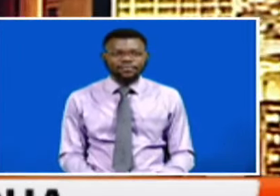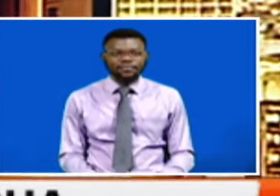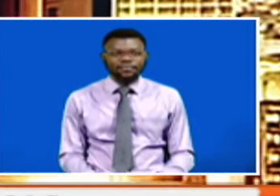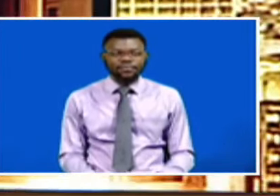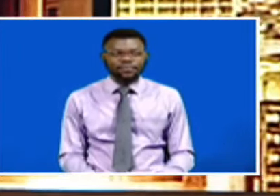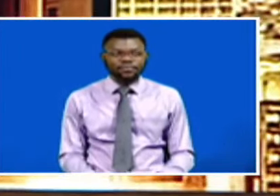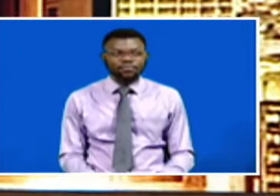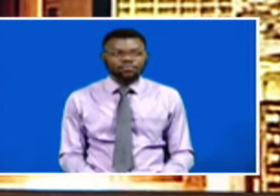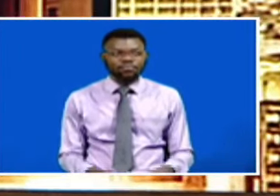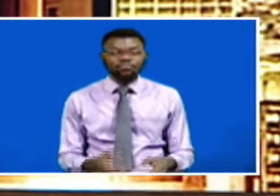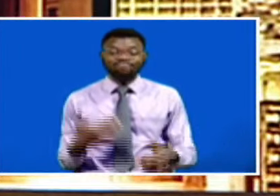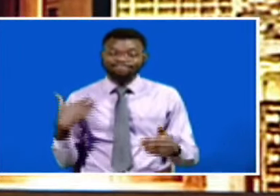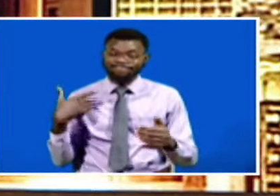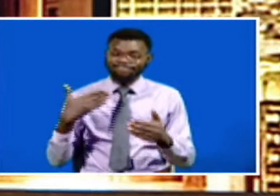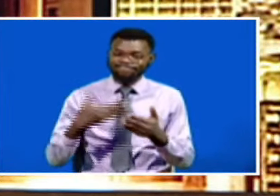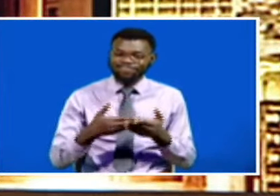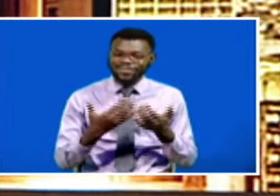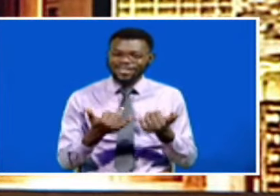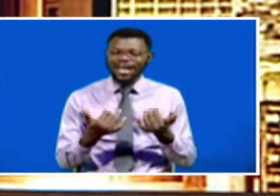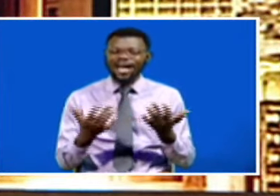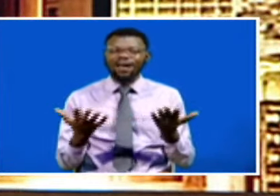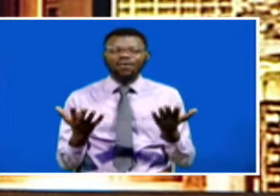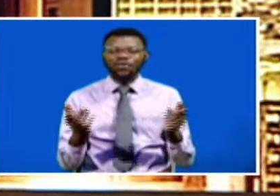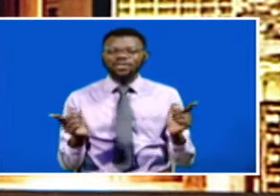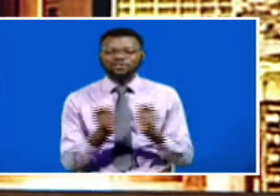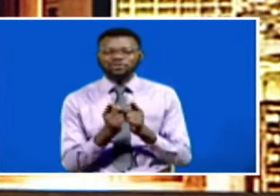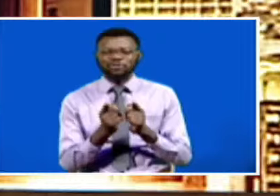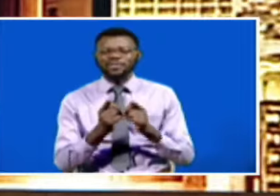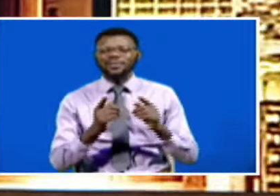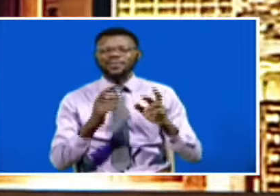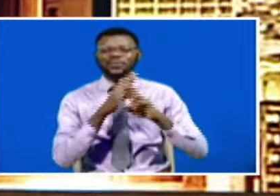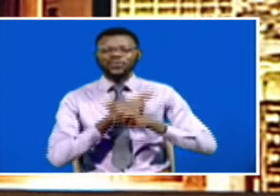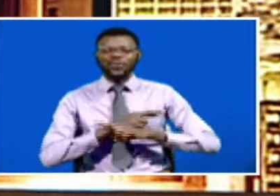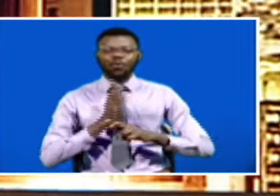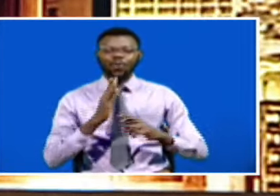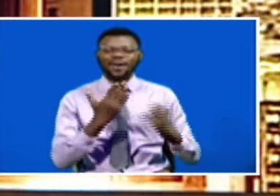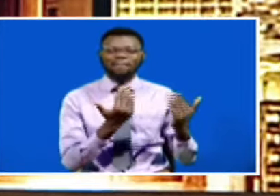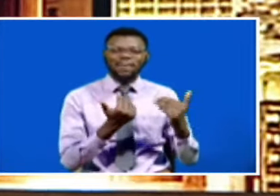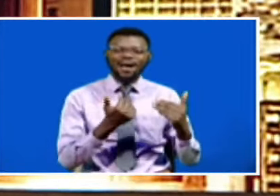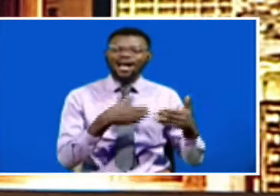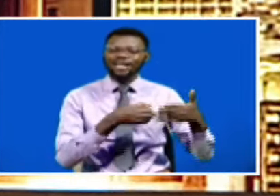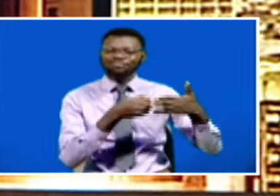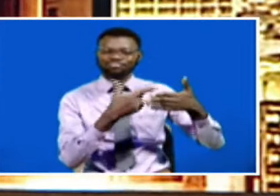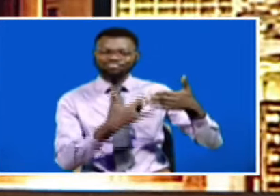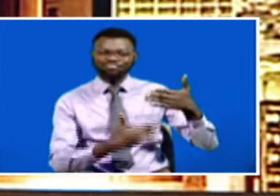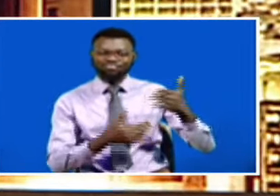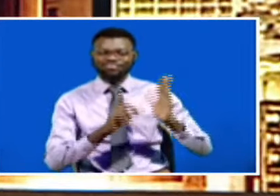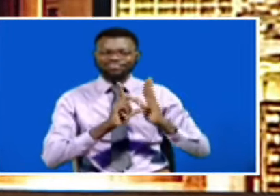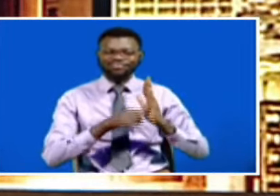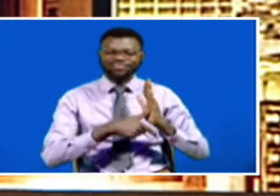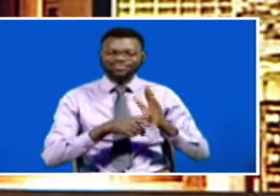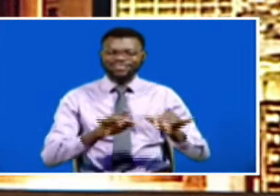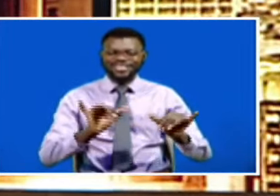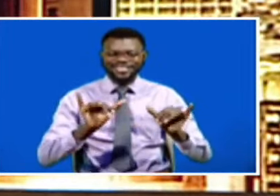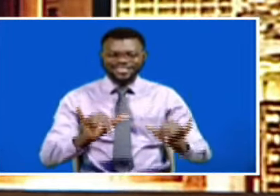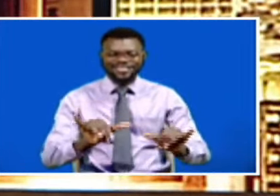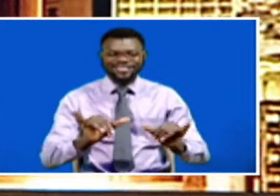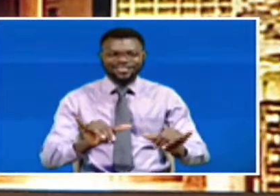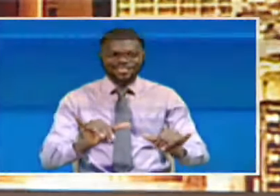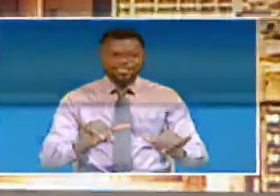Na mtazamaji, kufikia hapo tutupe jicho madukani. Nitakuwa narejea na taarifa nyinginezo hivi punde na kusihi usalie ulipo.